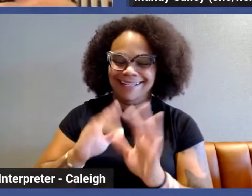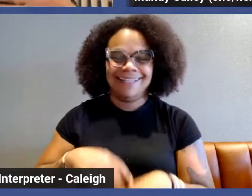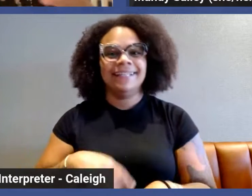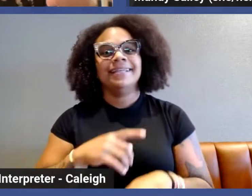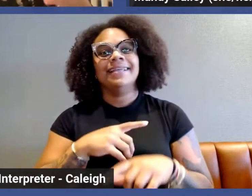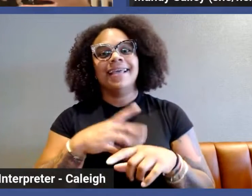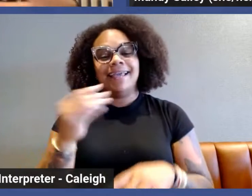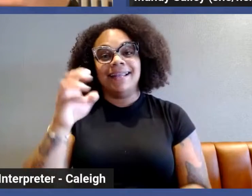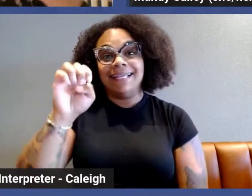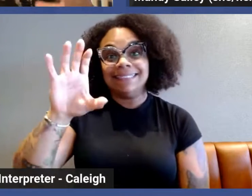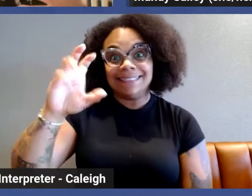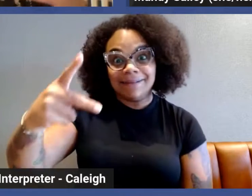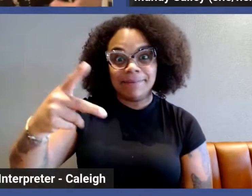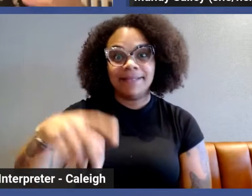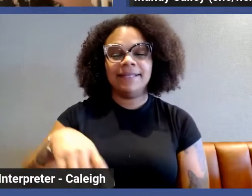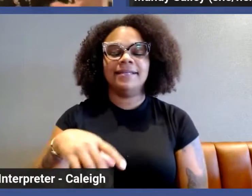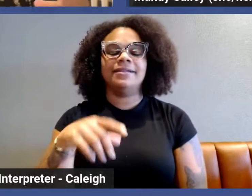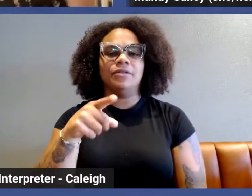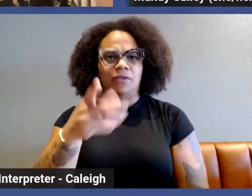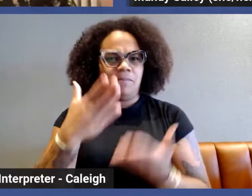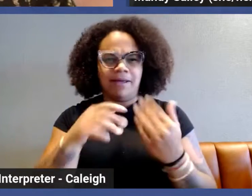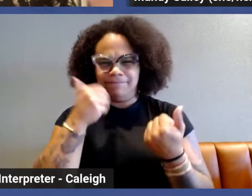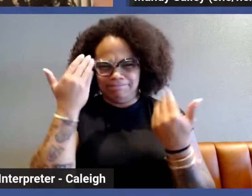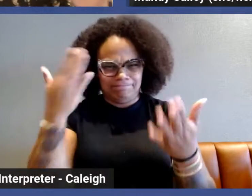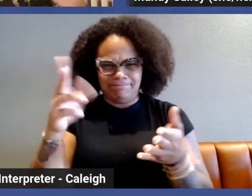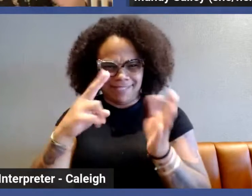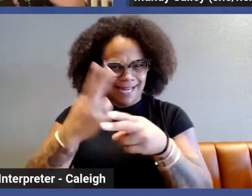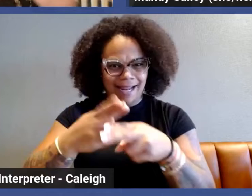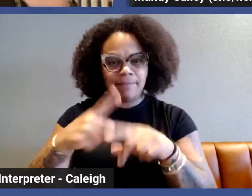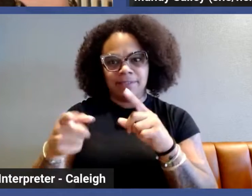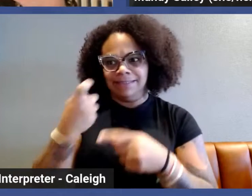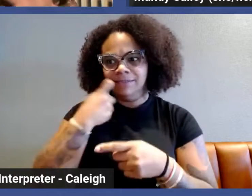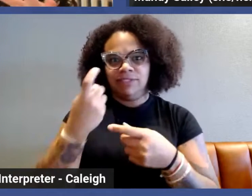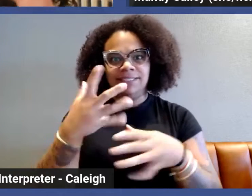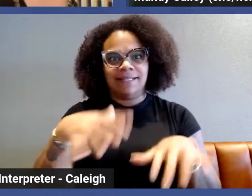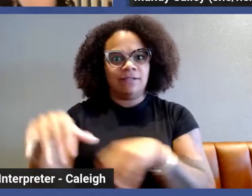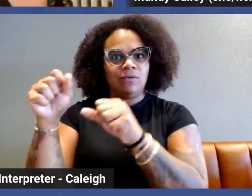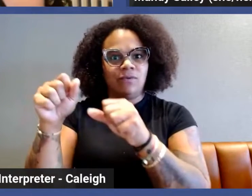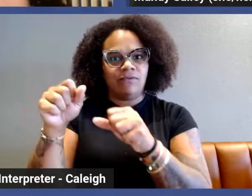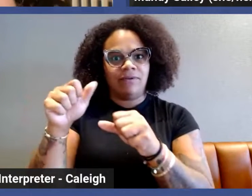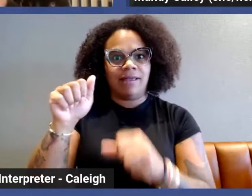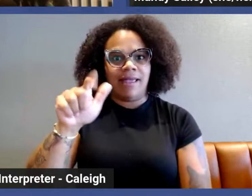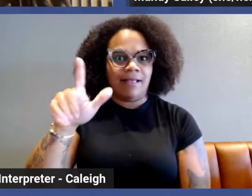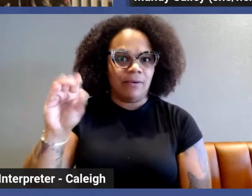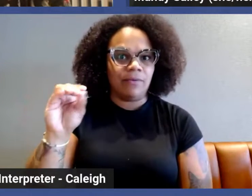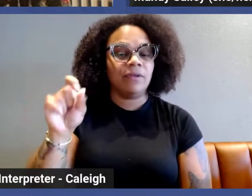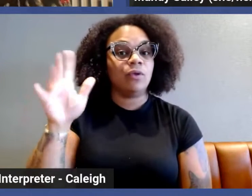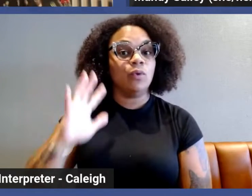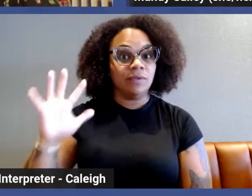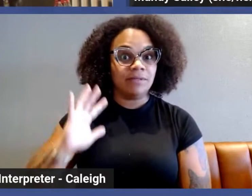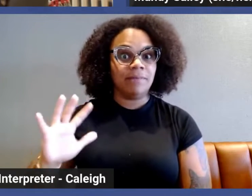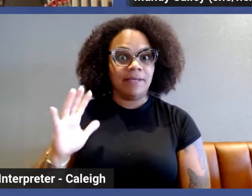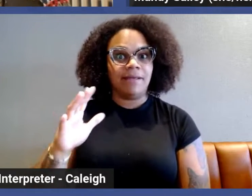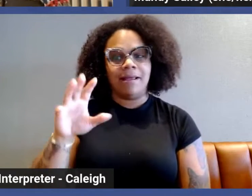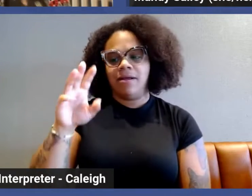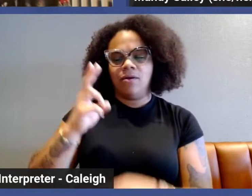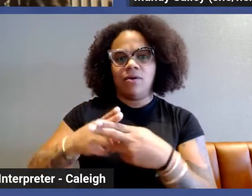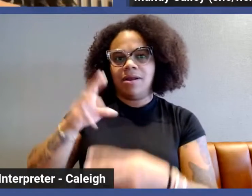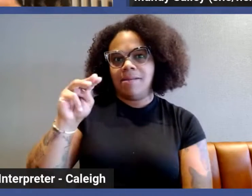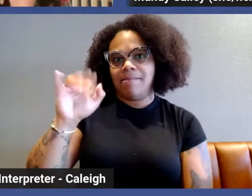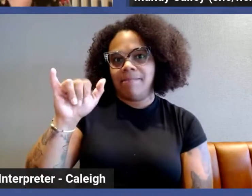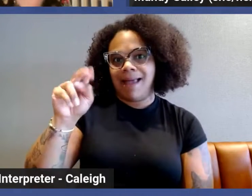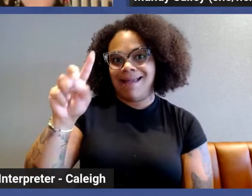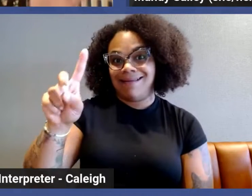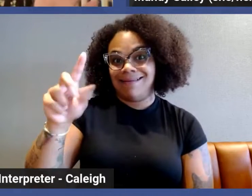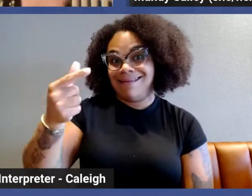And ECP, you might not know the name, but they recently acquired ALO, which used to be MindGeek, which owns Pornhub.